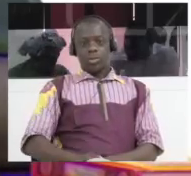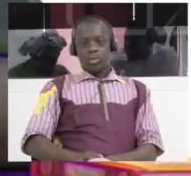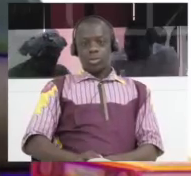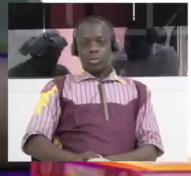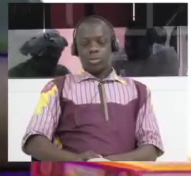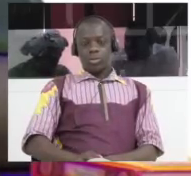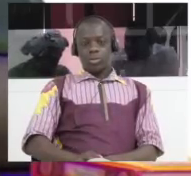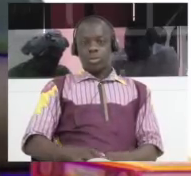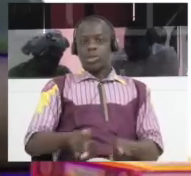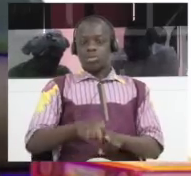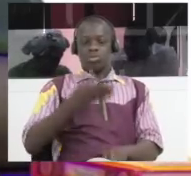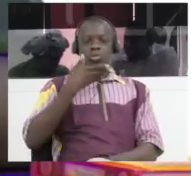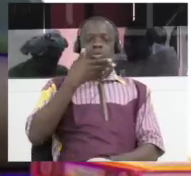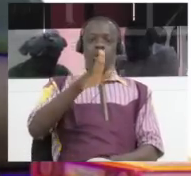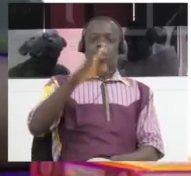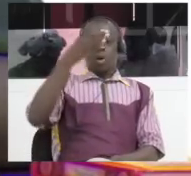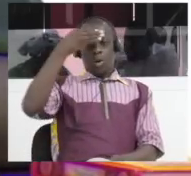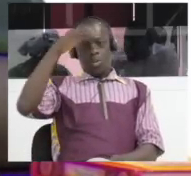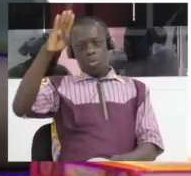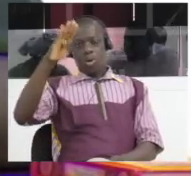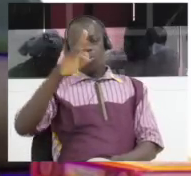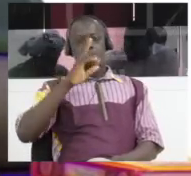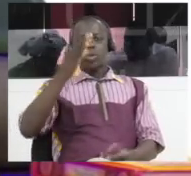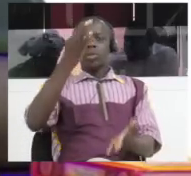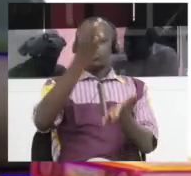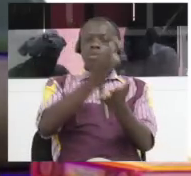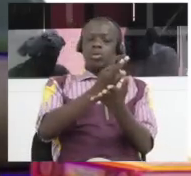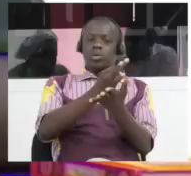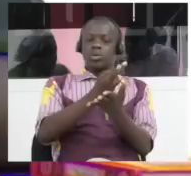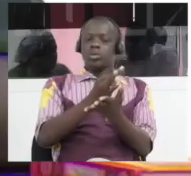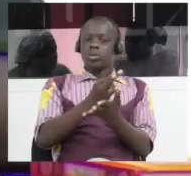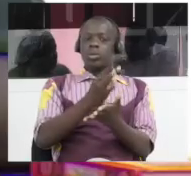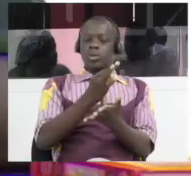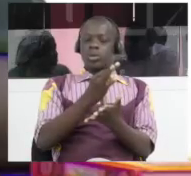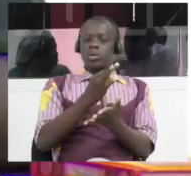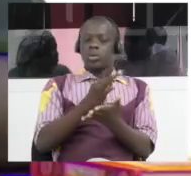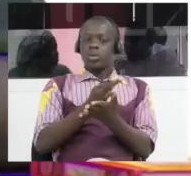standards. He was just a small boy, you know, who has been trusted